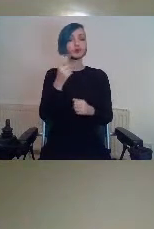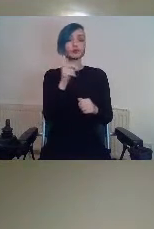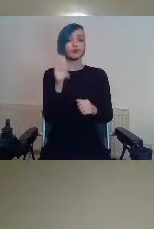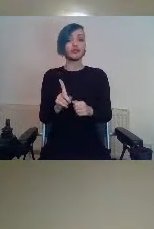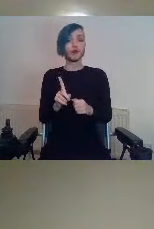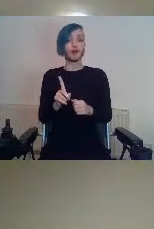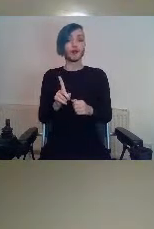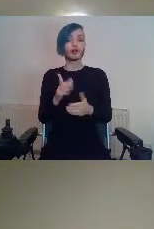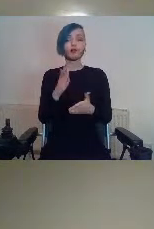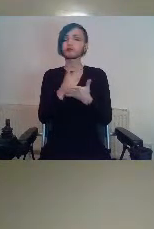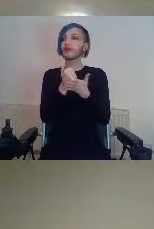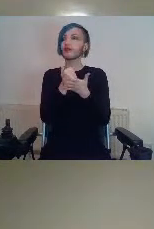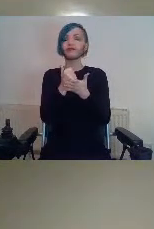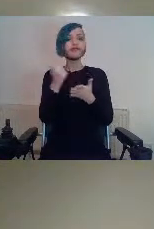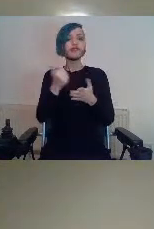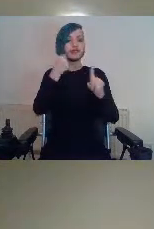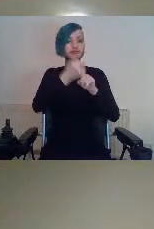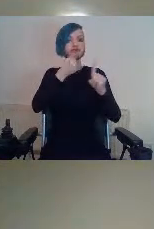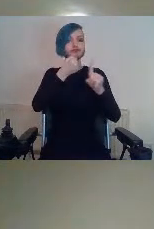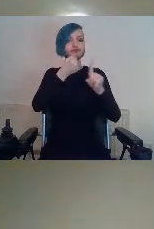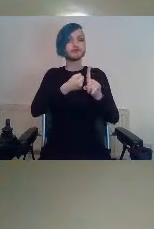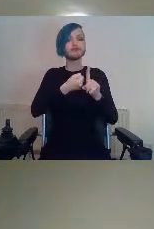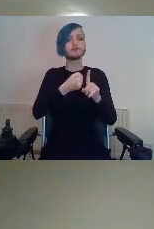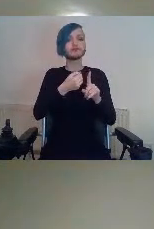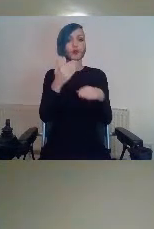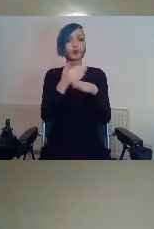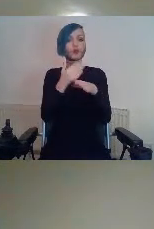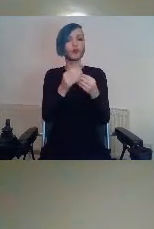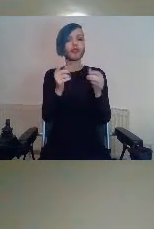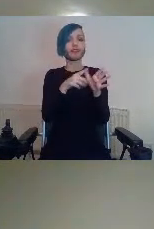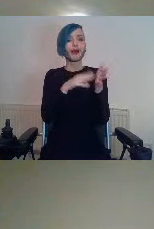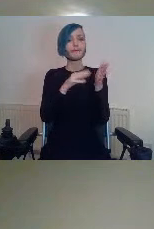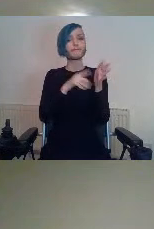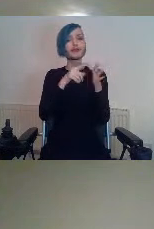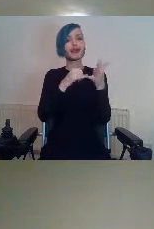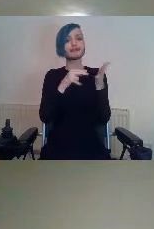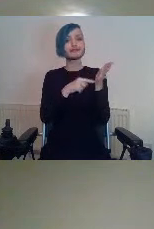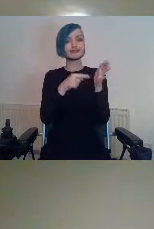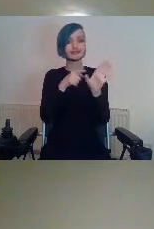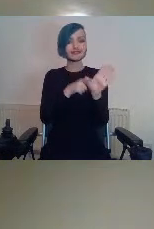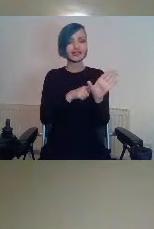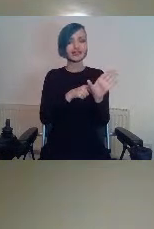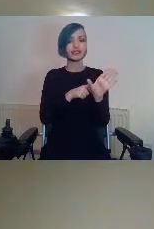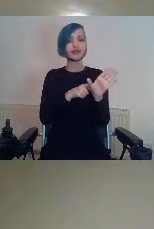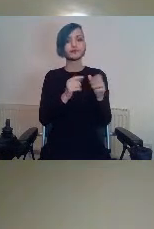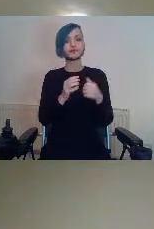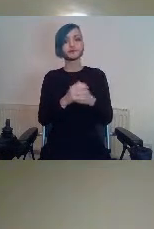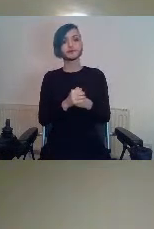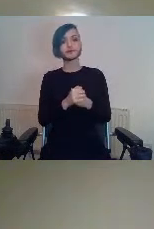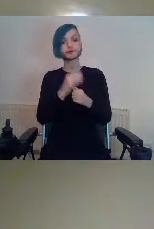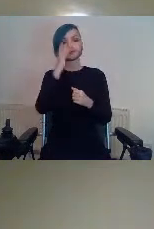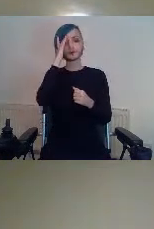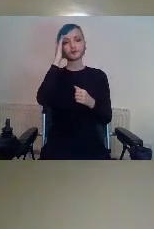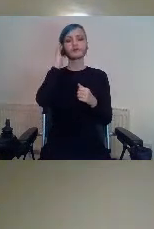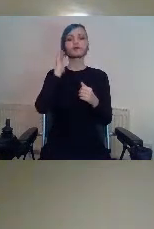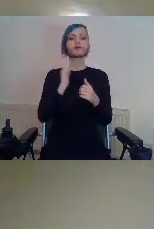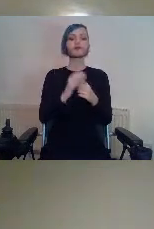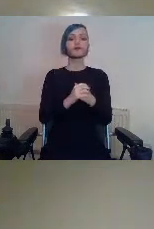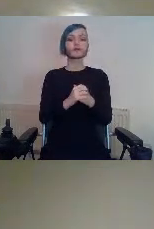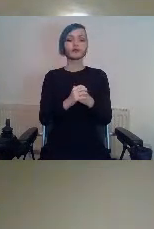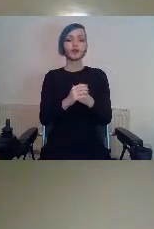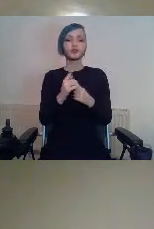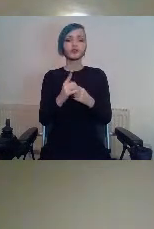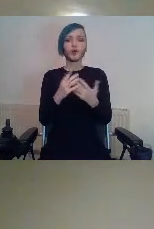with. And for Pride Inside, like for those who it's your first thing that you're joining, where have you been? This is 2 weeks